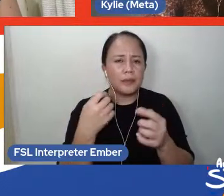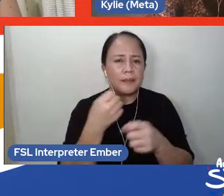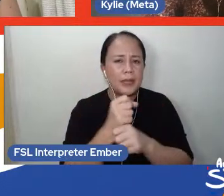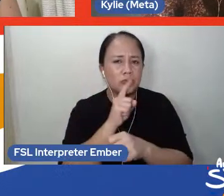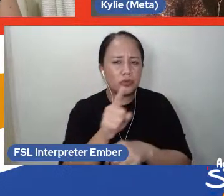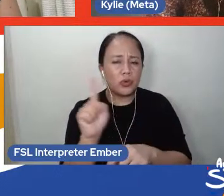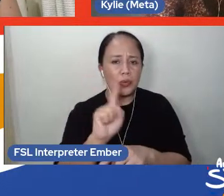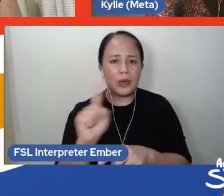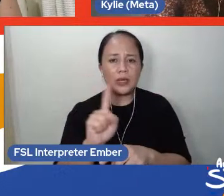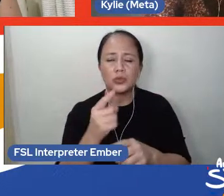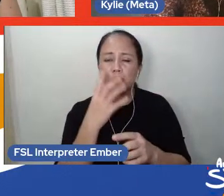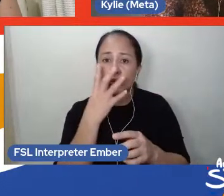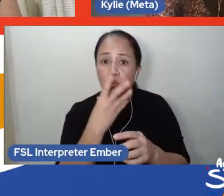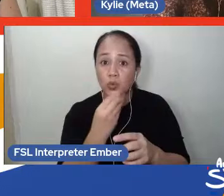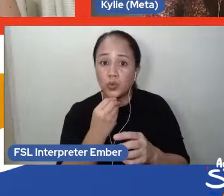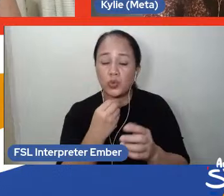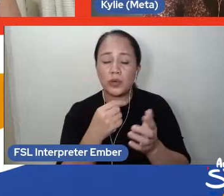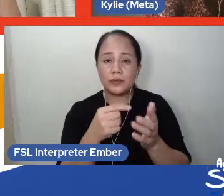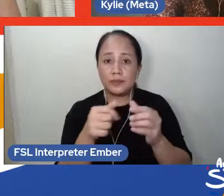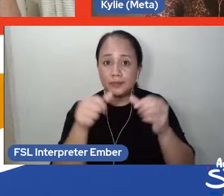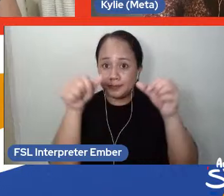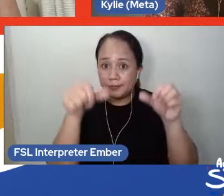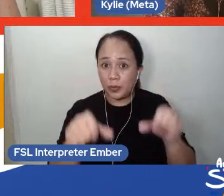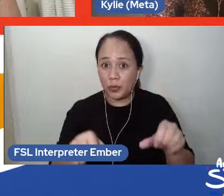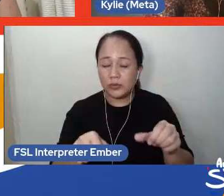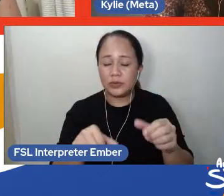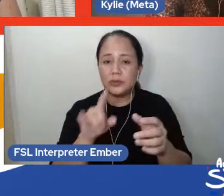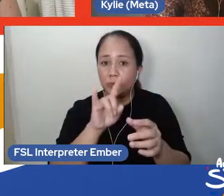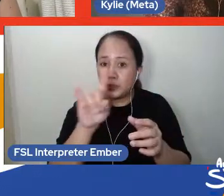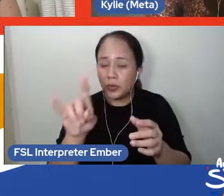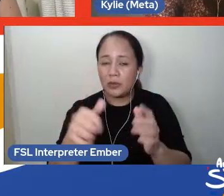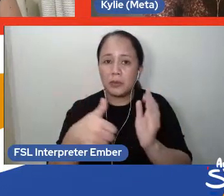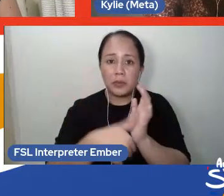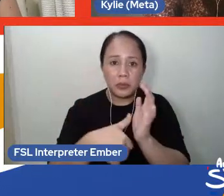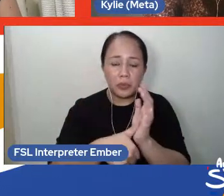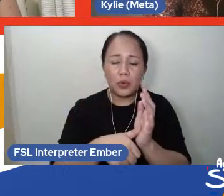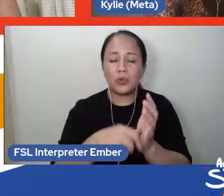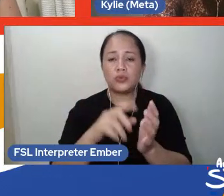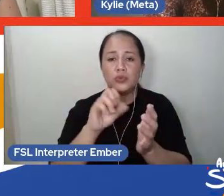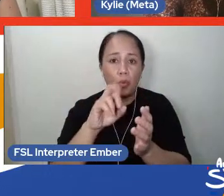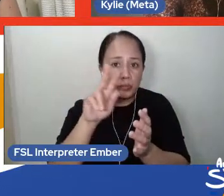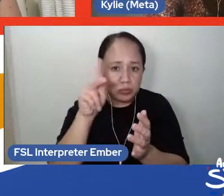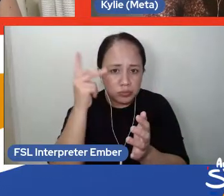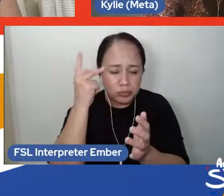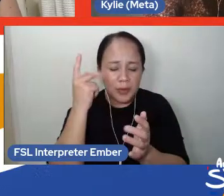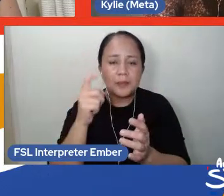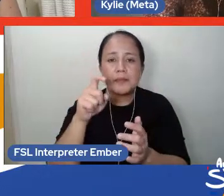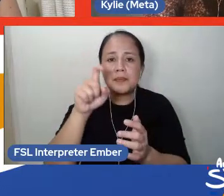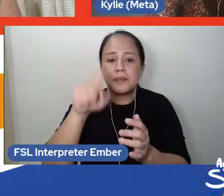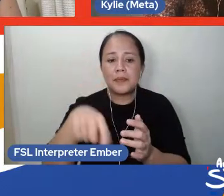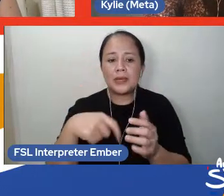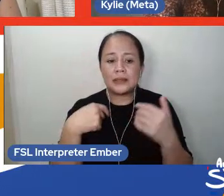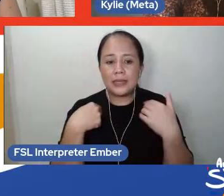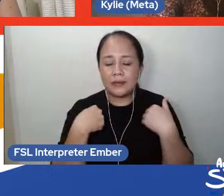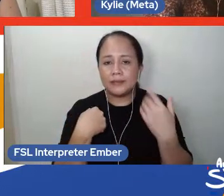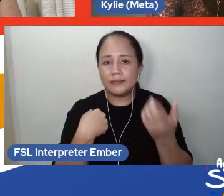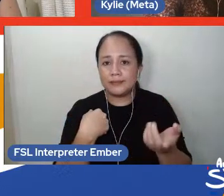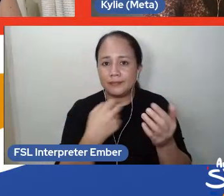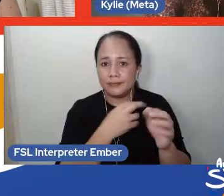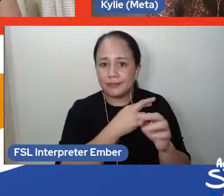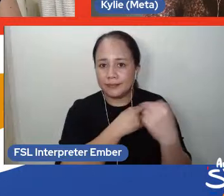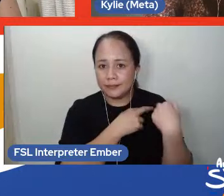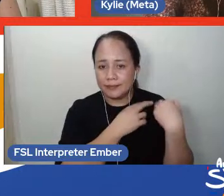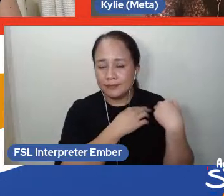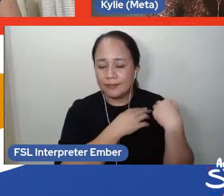that, whoever is placing these ads about politics and elections are based in the Philippines. They have some stake in it,